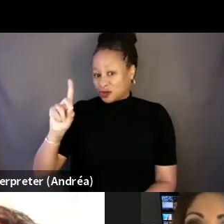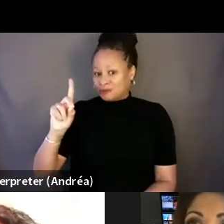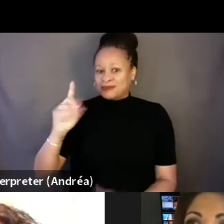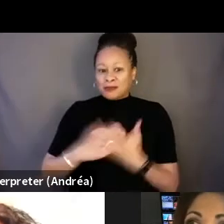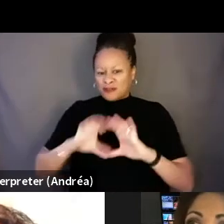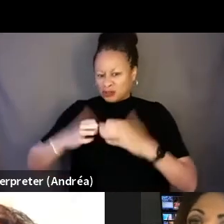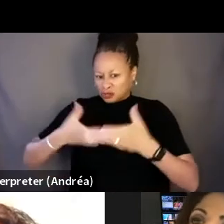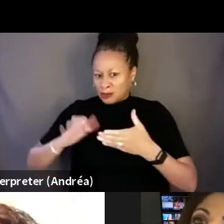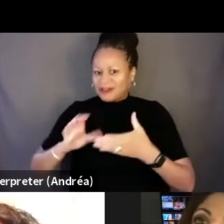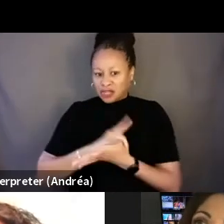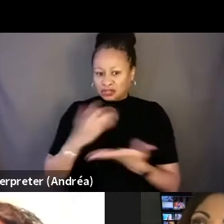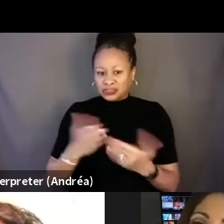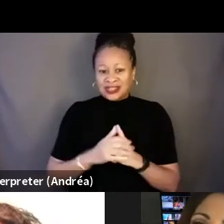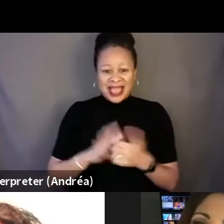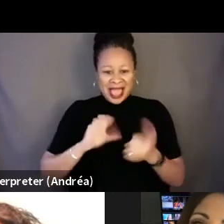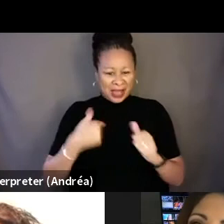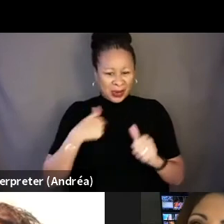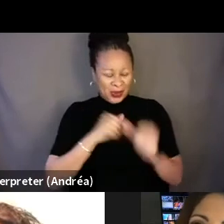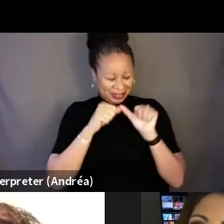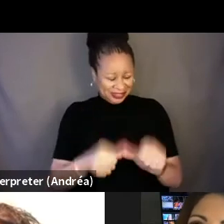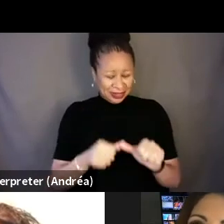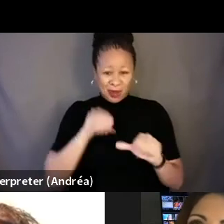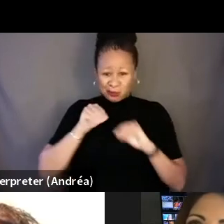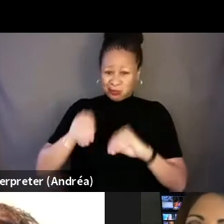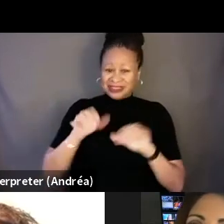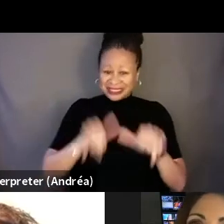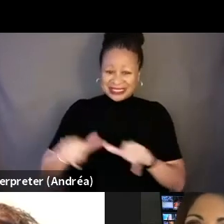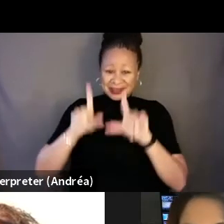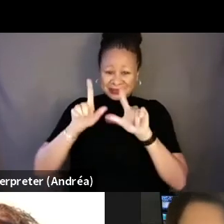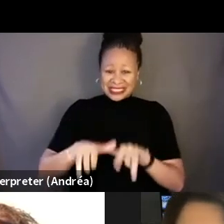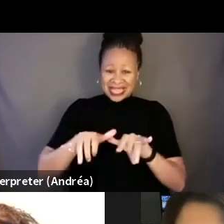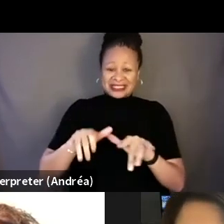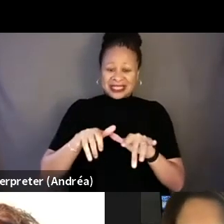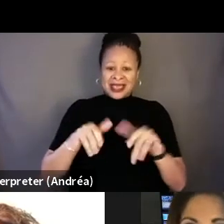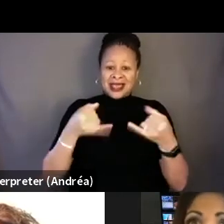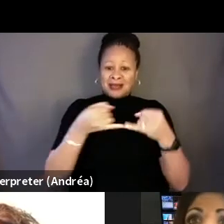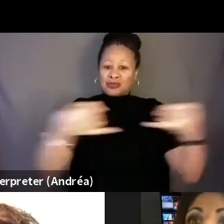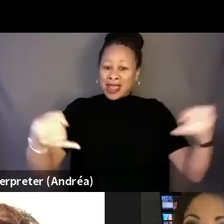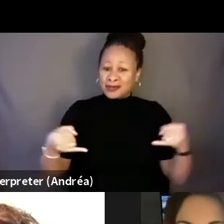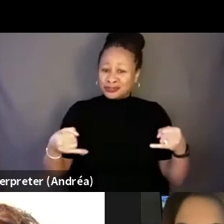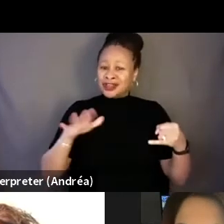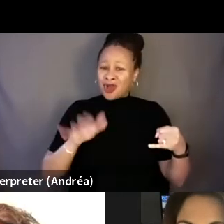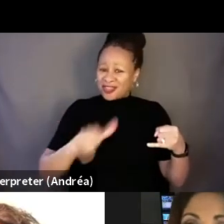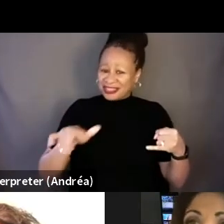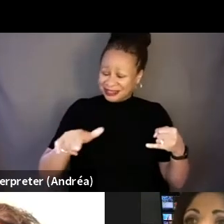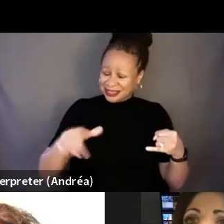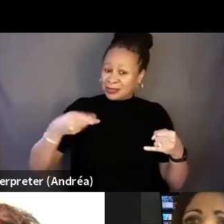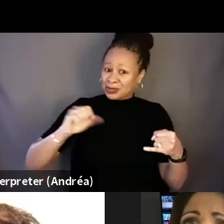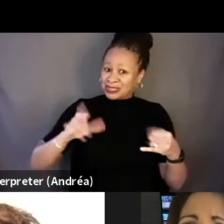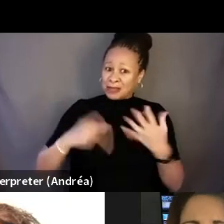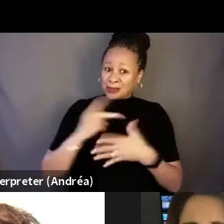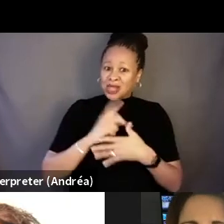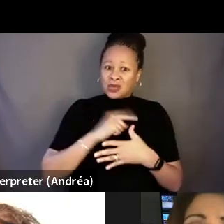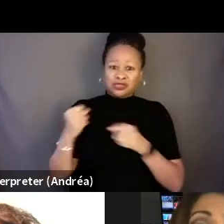saying, how dare we continue to put the same testing parameters on these populations where you have to